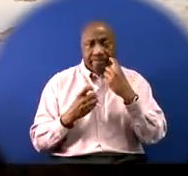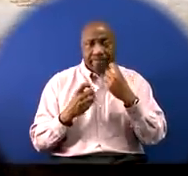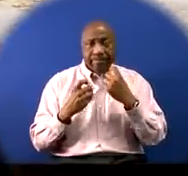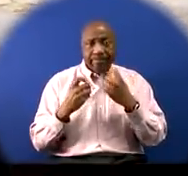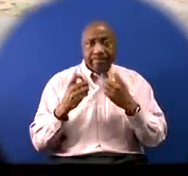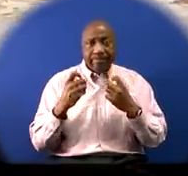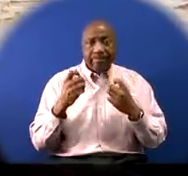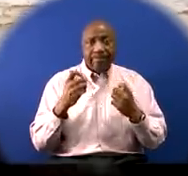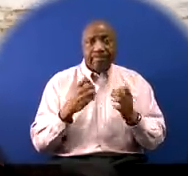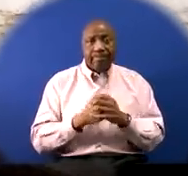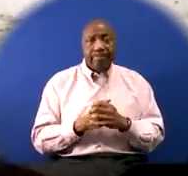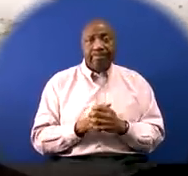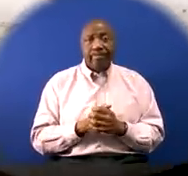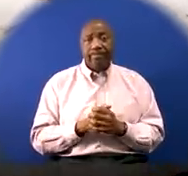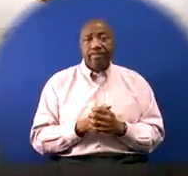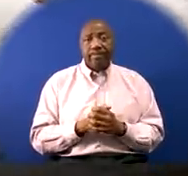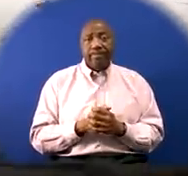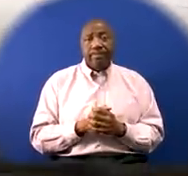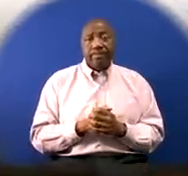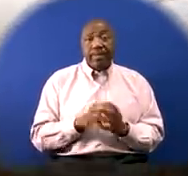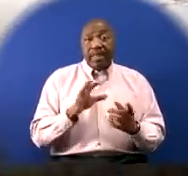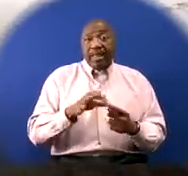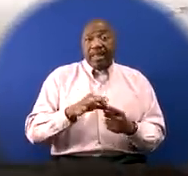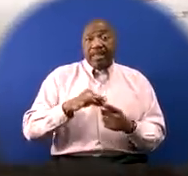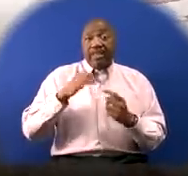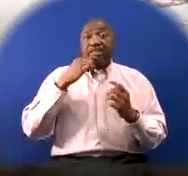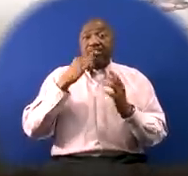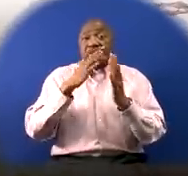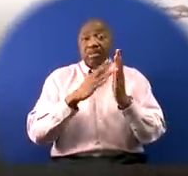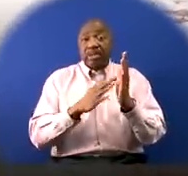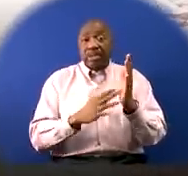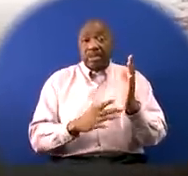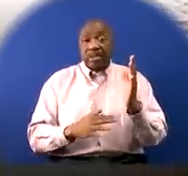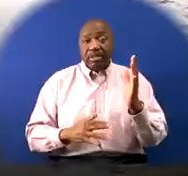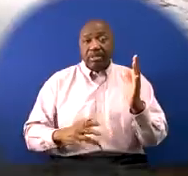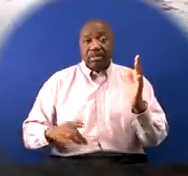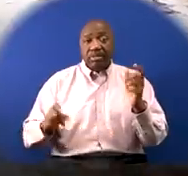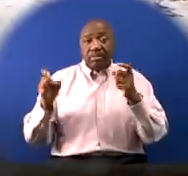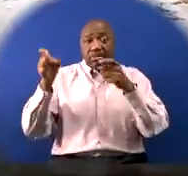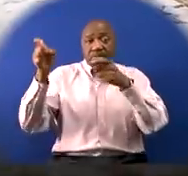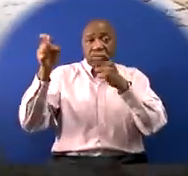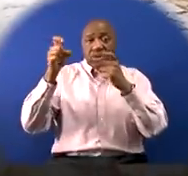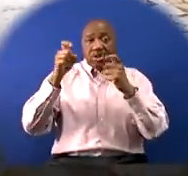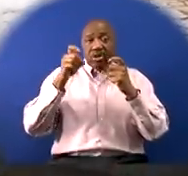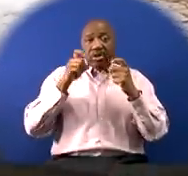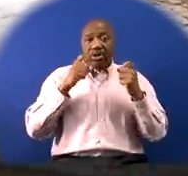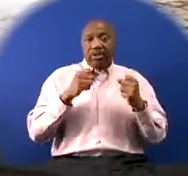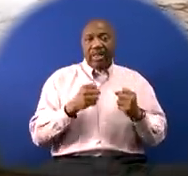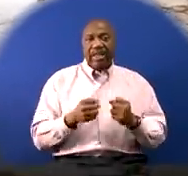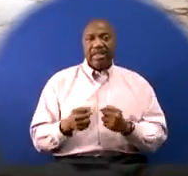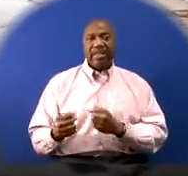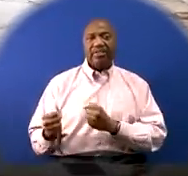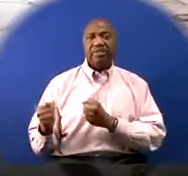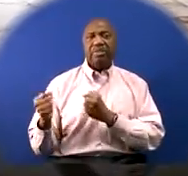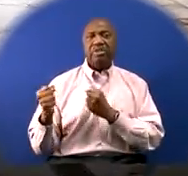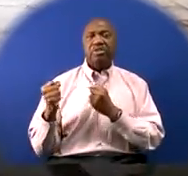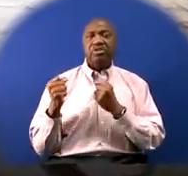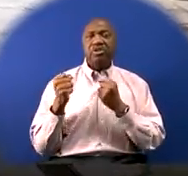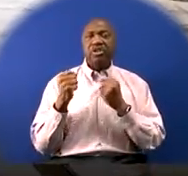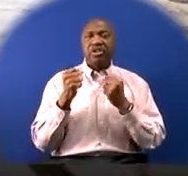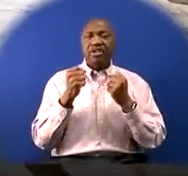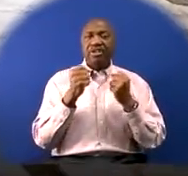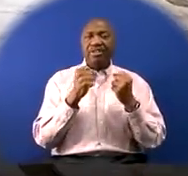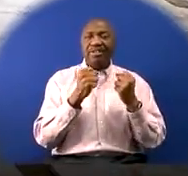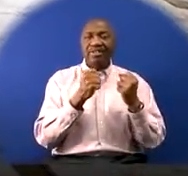all my tears. The blood that gives me strength. The blood. Is there another who needs to come? Come on, even that now. Gives me